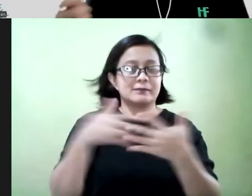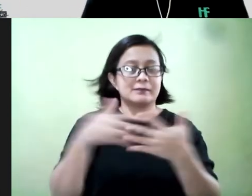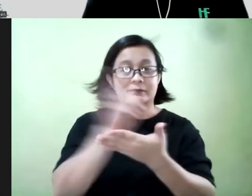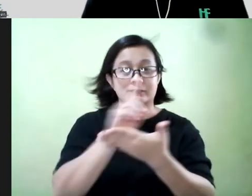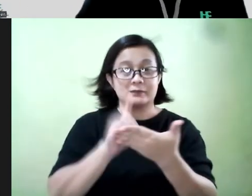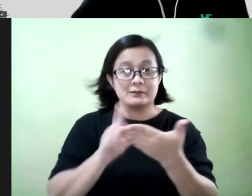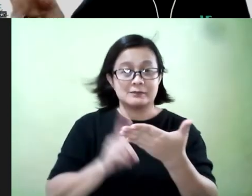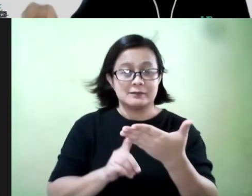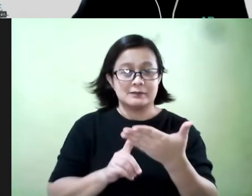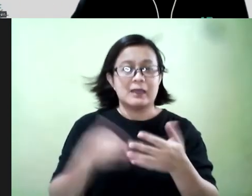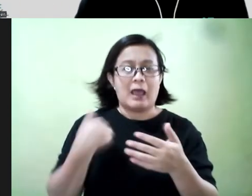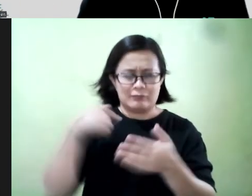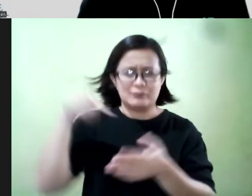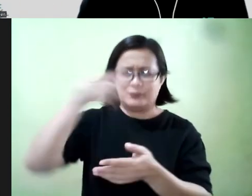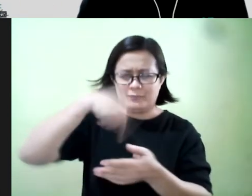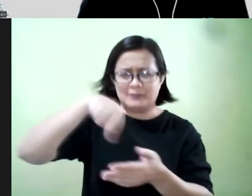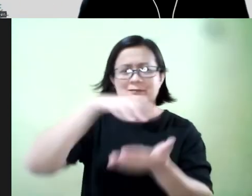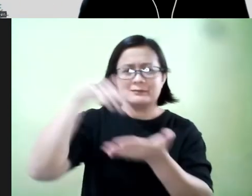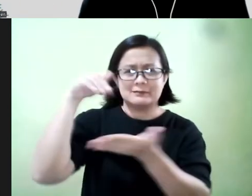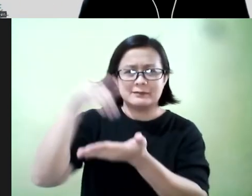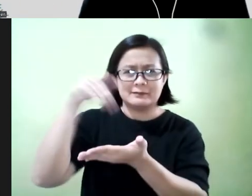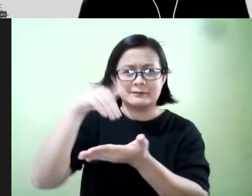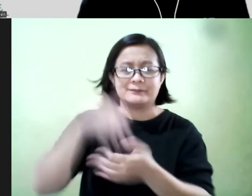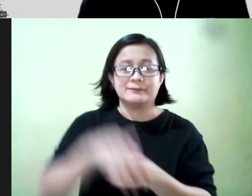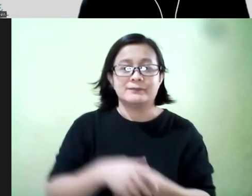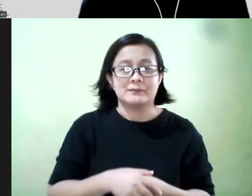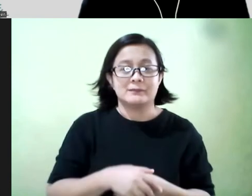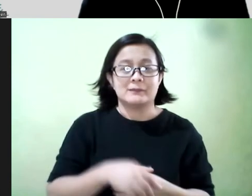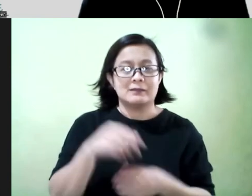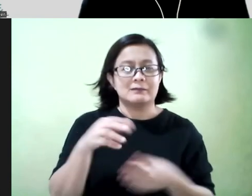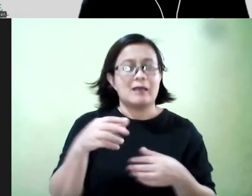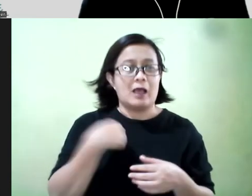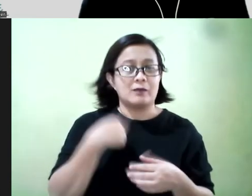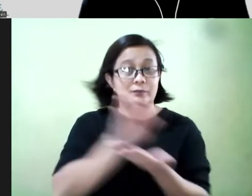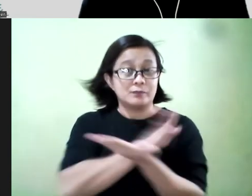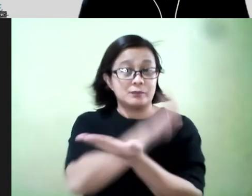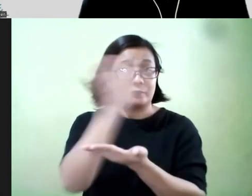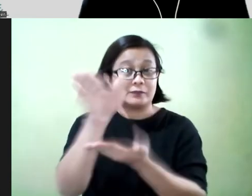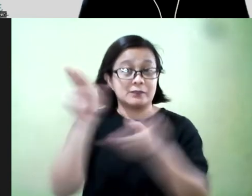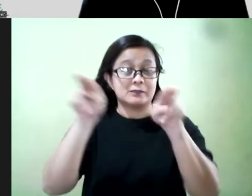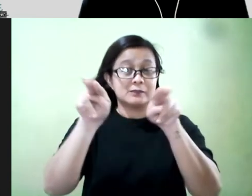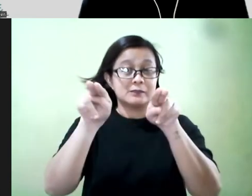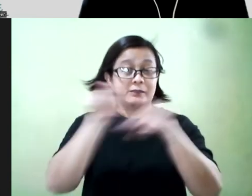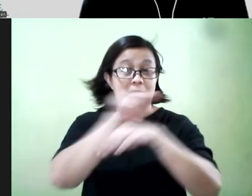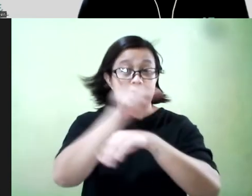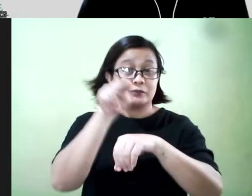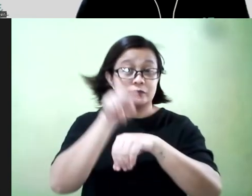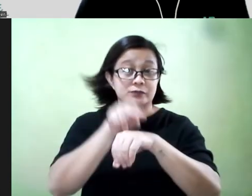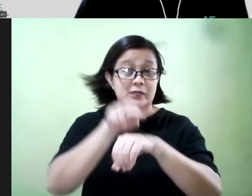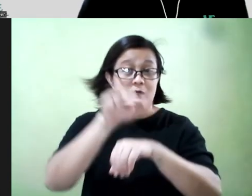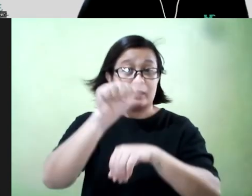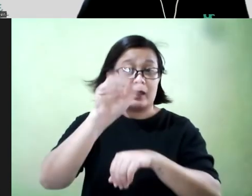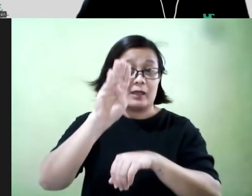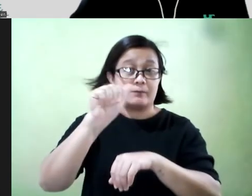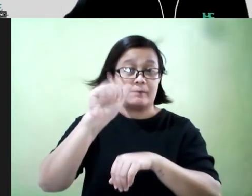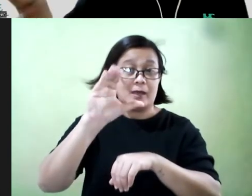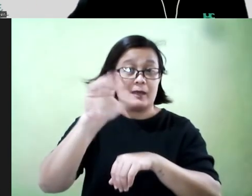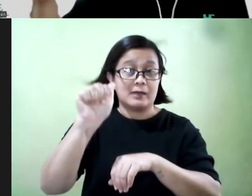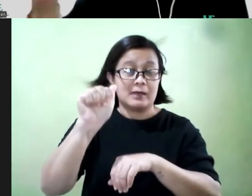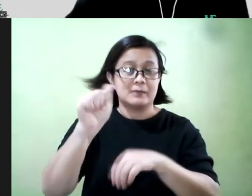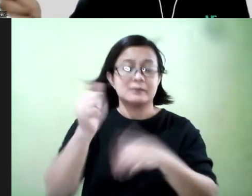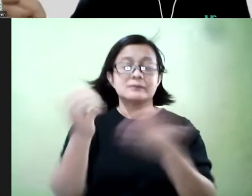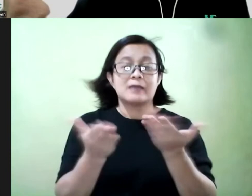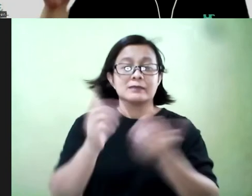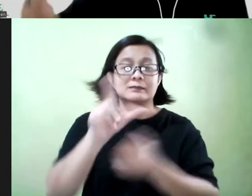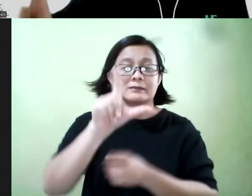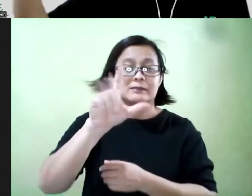din po namin. And then I even went to the National Abaca Research in Leyte. Study ko pa